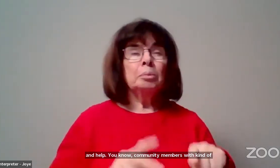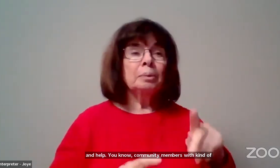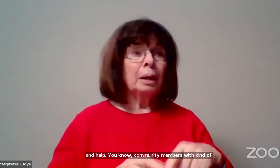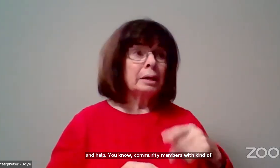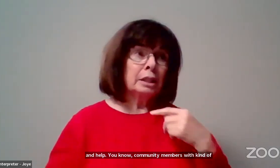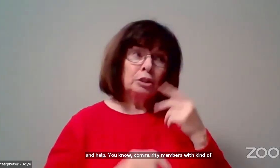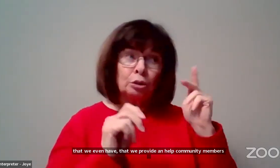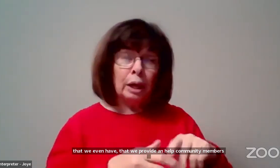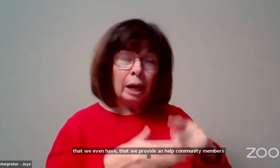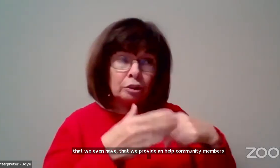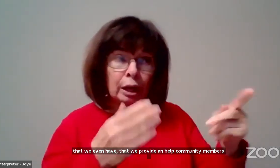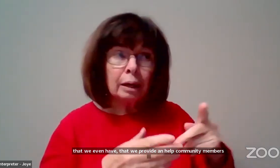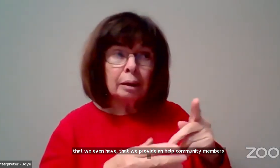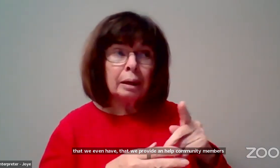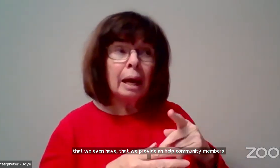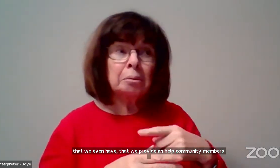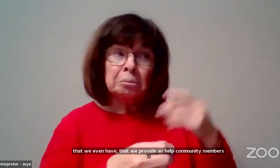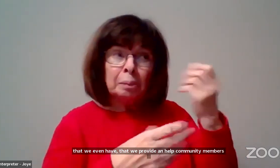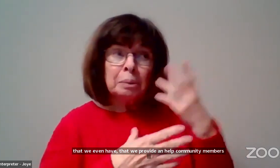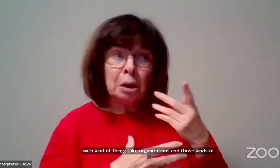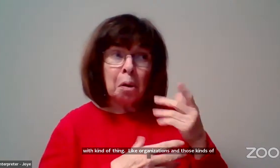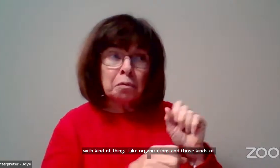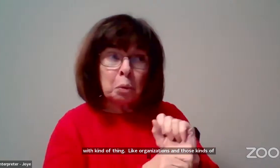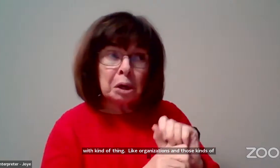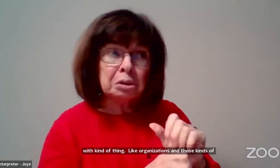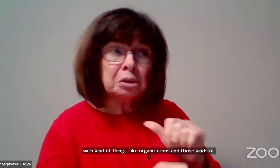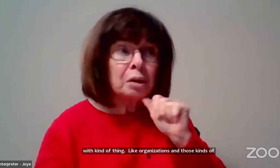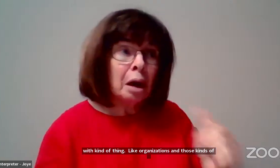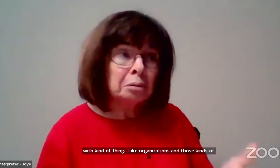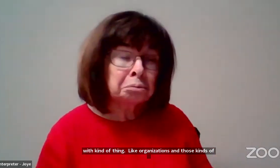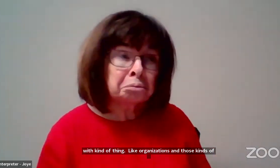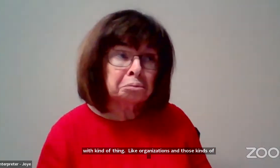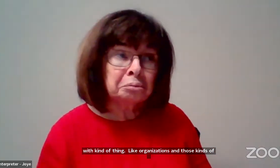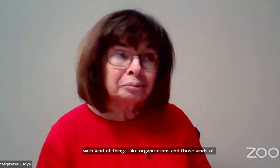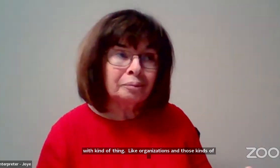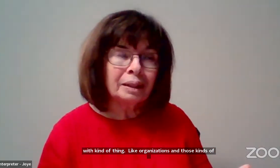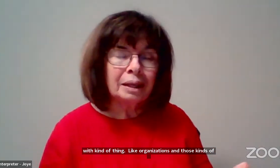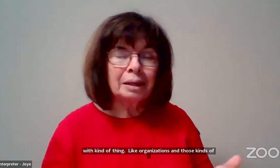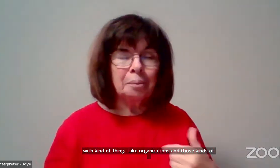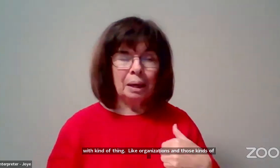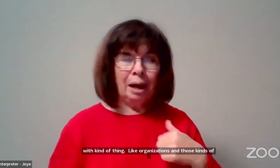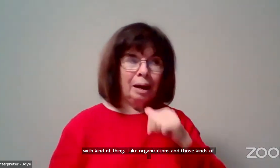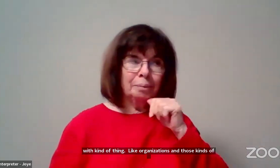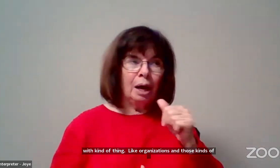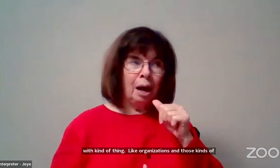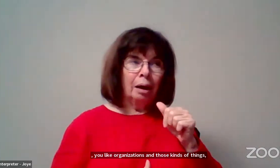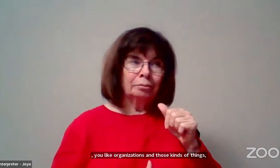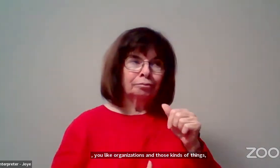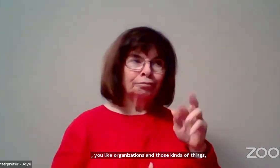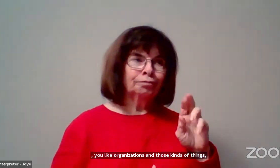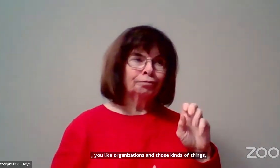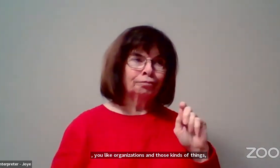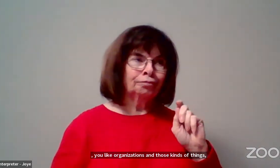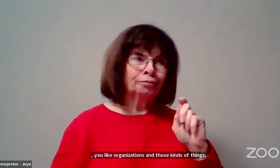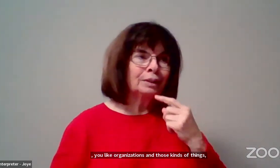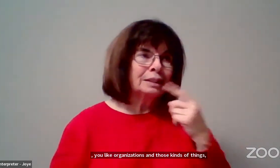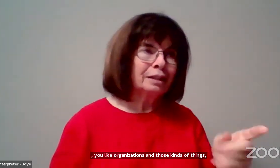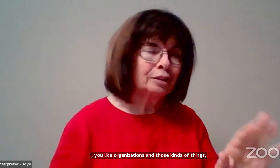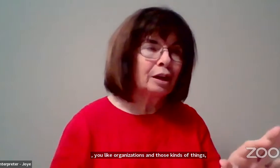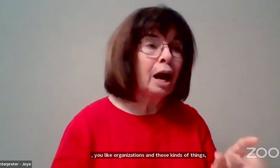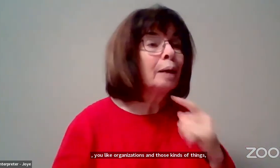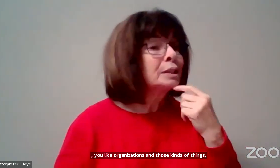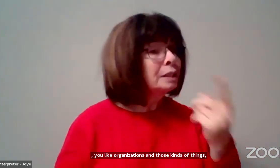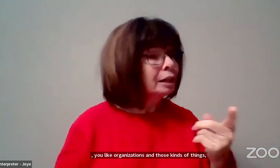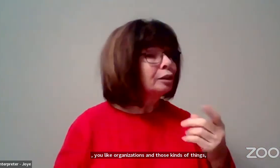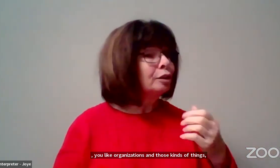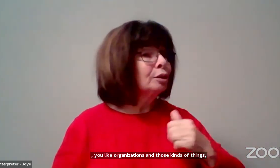and see it, just let me know if it works. But I'm not prescribing it. I'm just telling you another source. And yes, Canada does